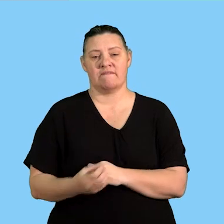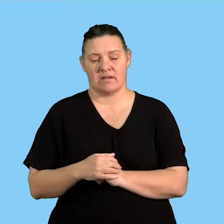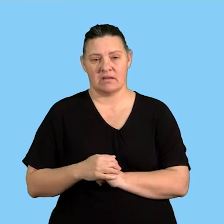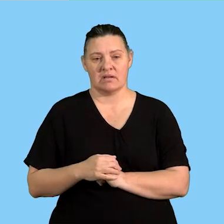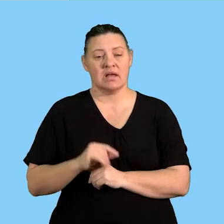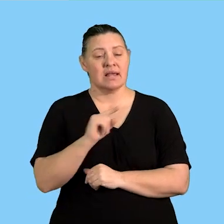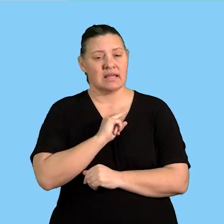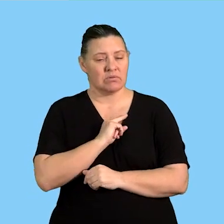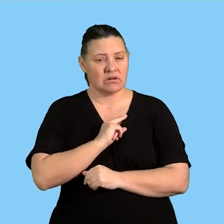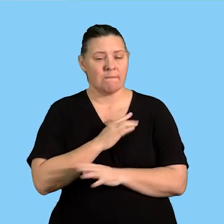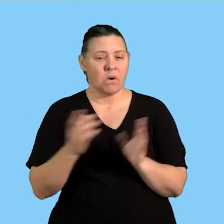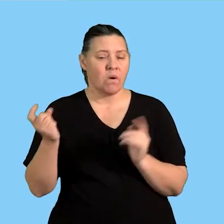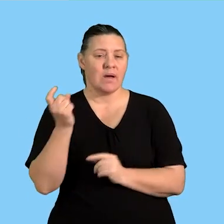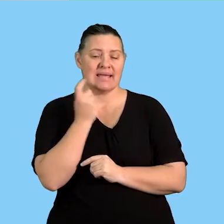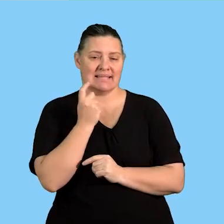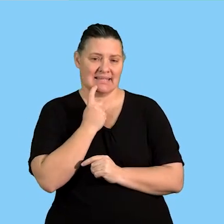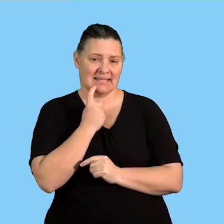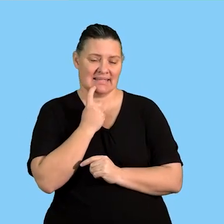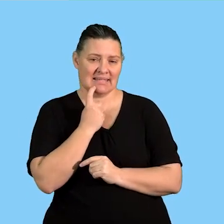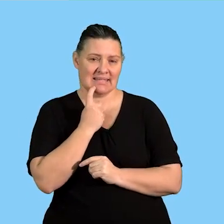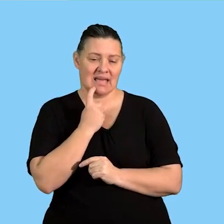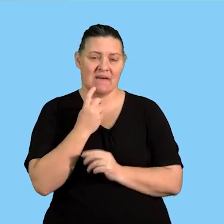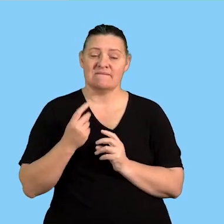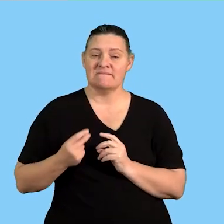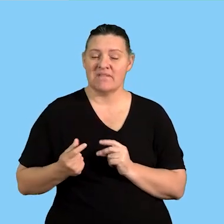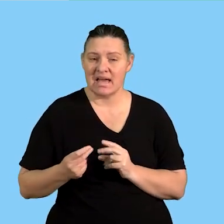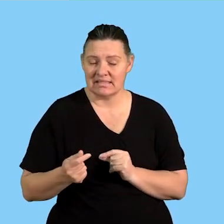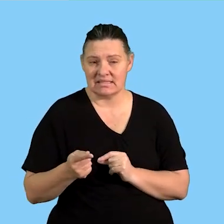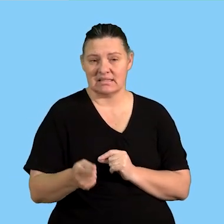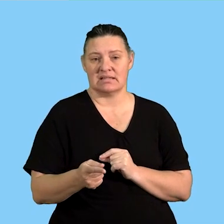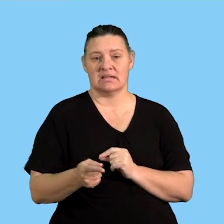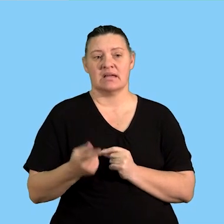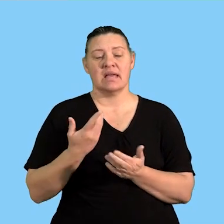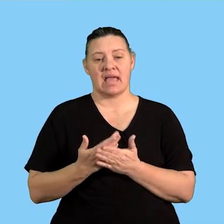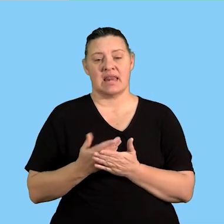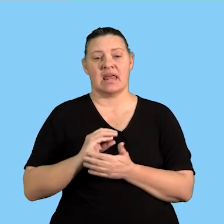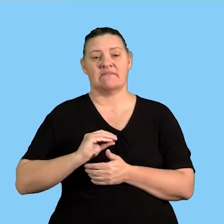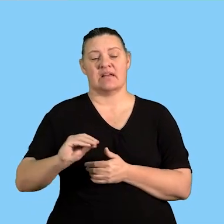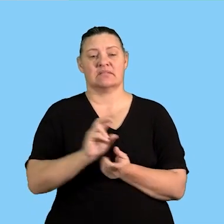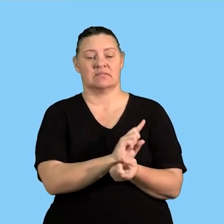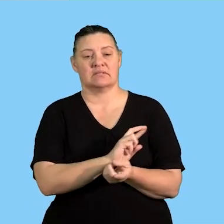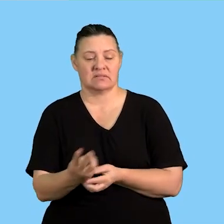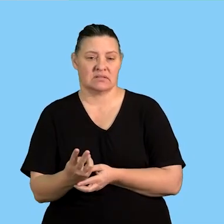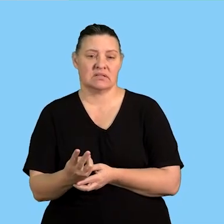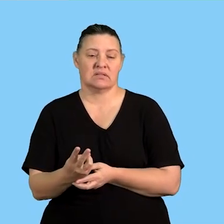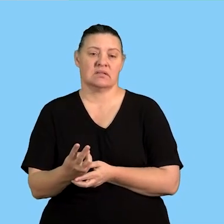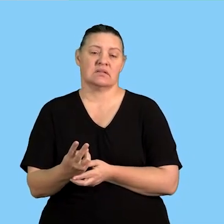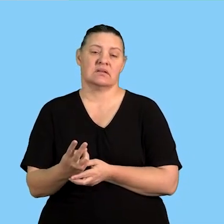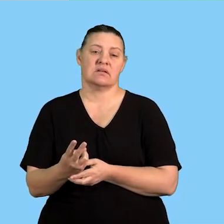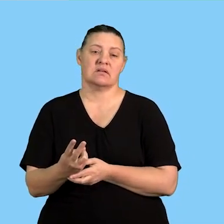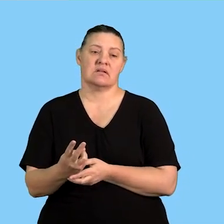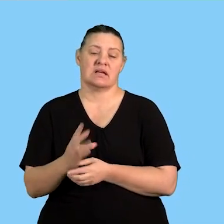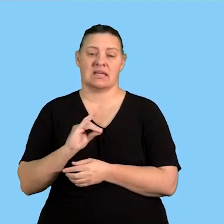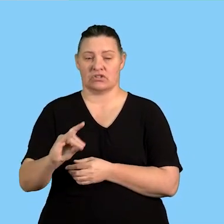about how easy and the speed with which the investor can convert an investment into